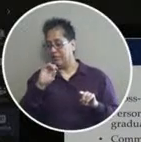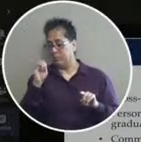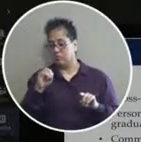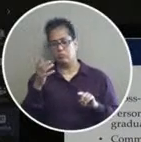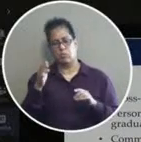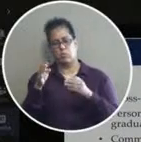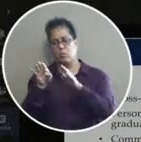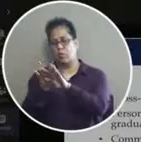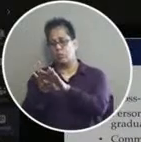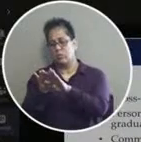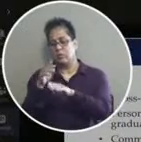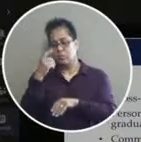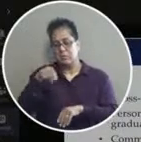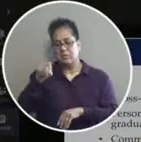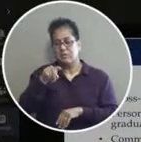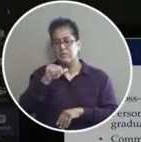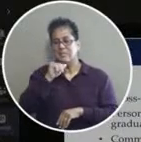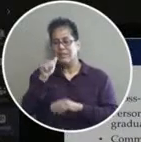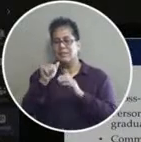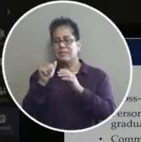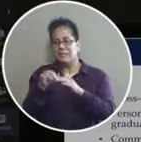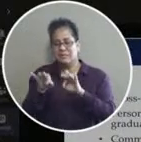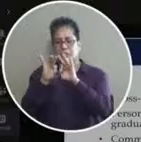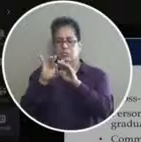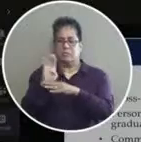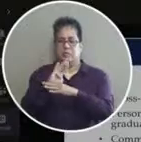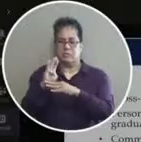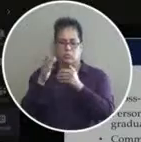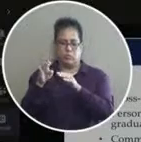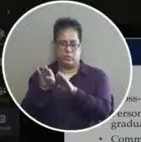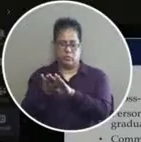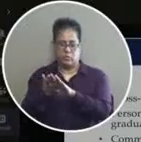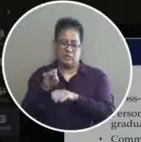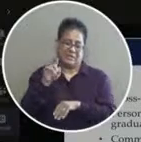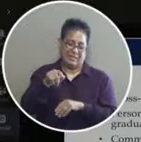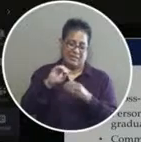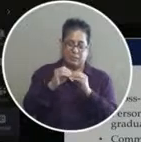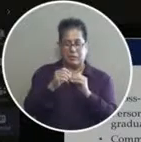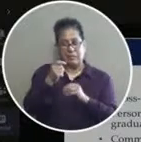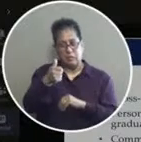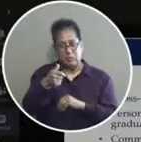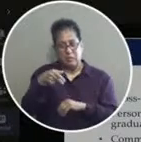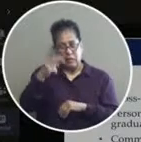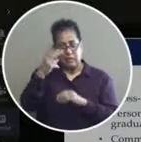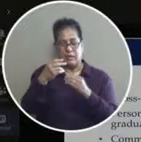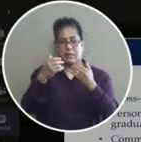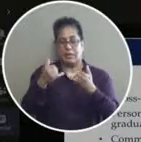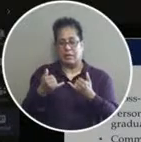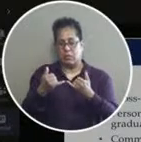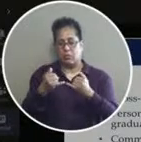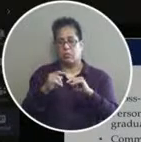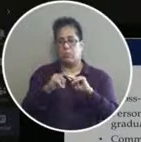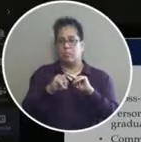are closed because of non-essential businesses being closed. Now, this number might be a little bit higher now. The 30% might be a little bit higher now